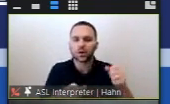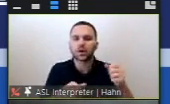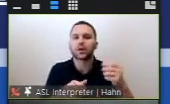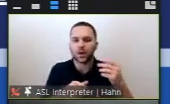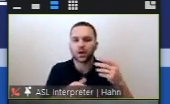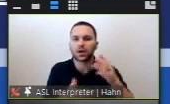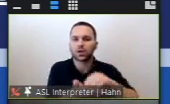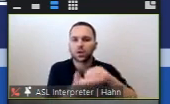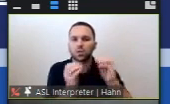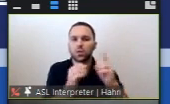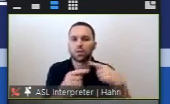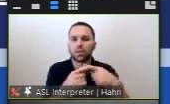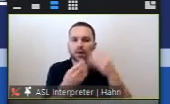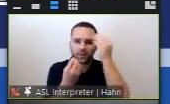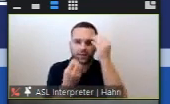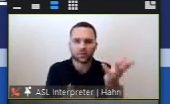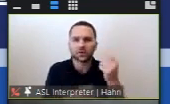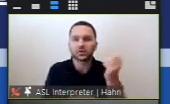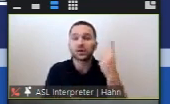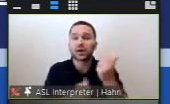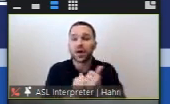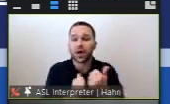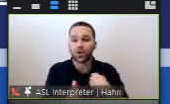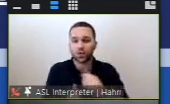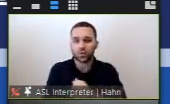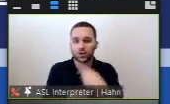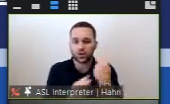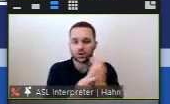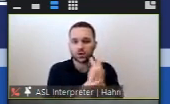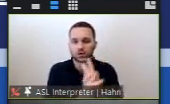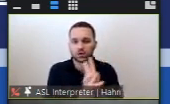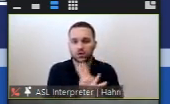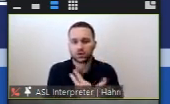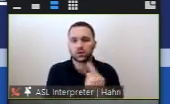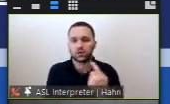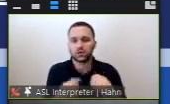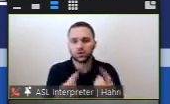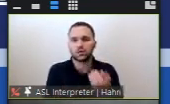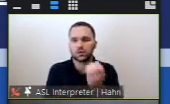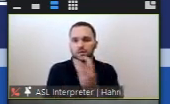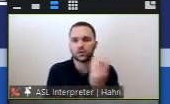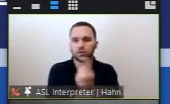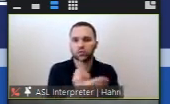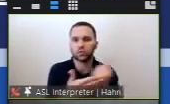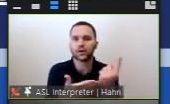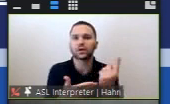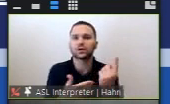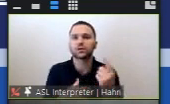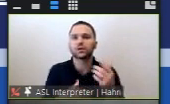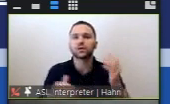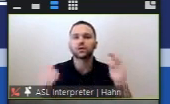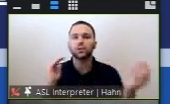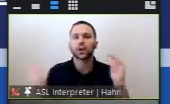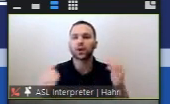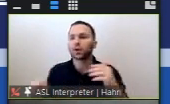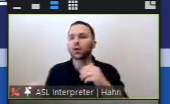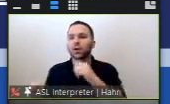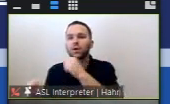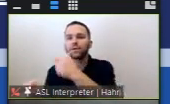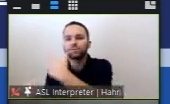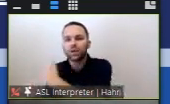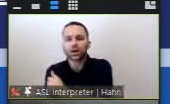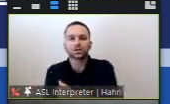we evaluate, in the way that we've been doing this for several weeks now and looking at vaccinated versus unvaccinated, is that those partially